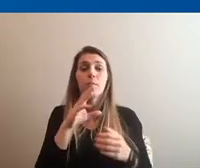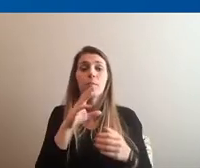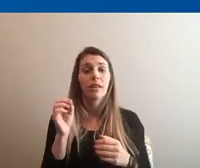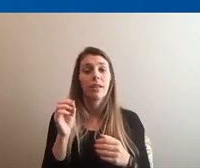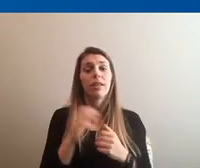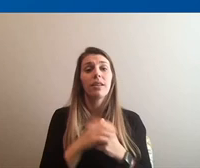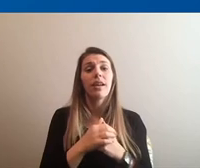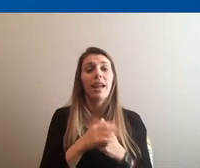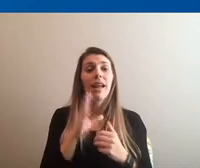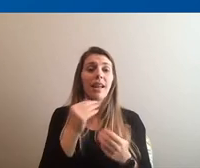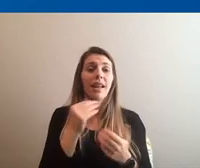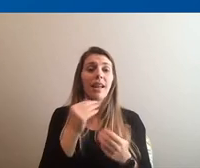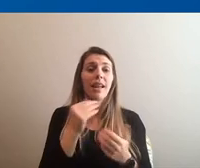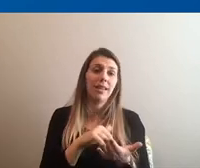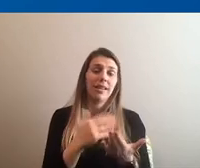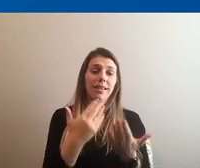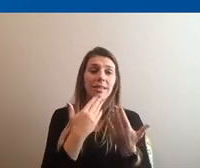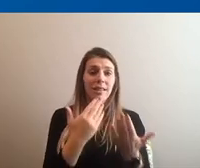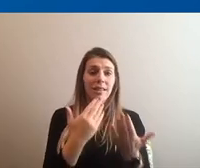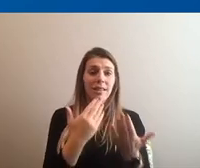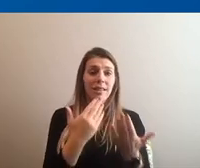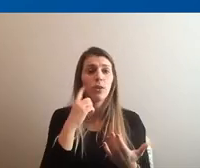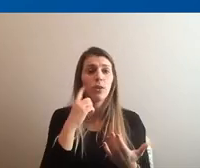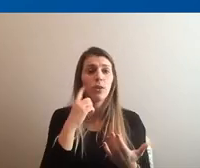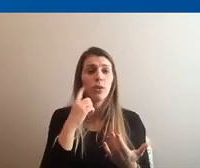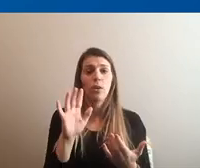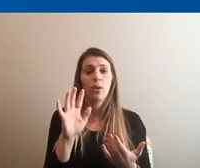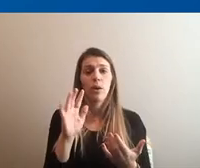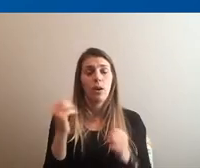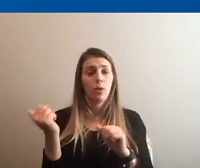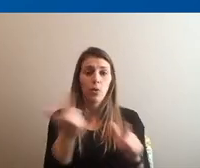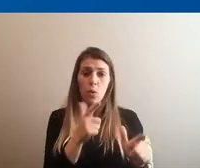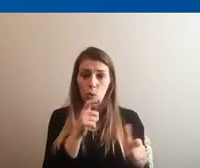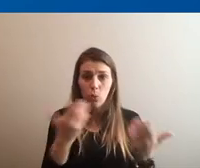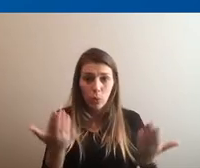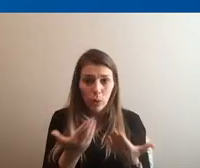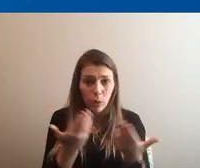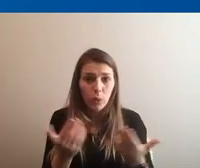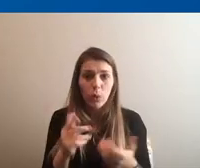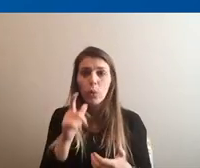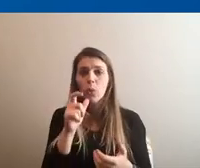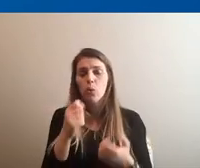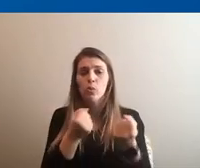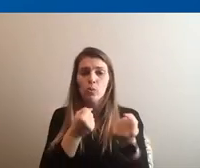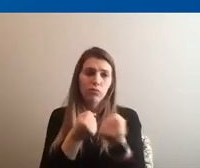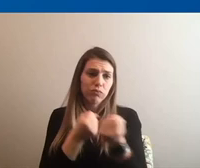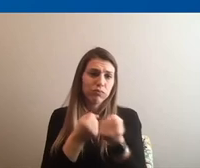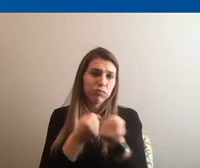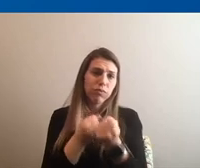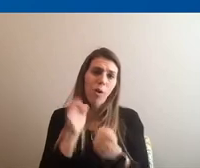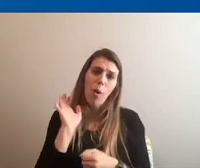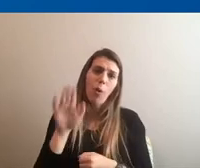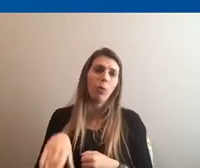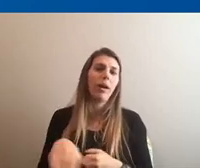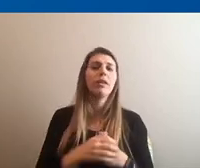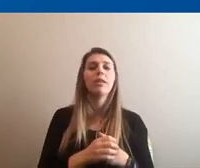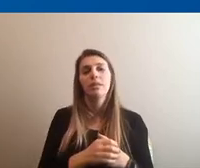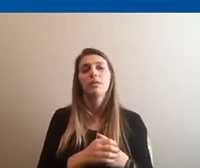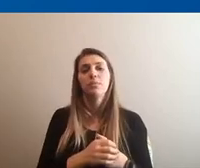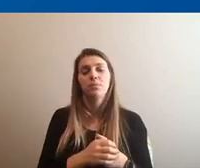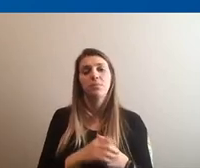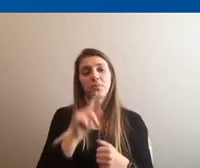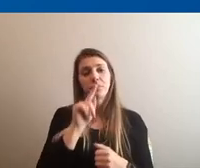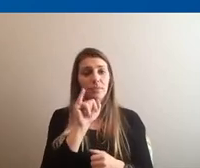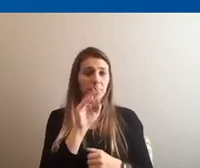and especially thank you to everybody here, everybody who has supported all of this work. Tim,